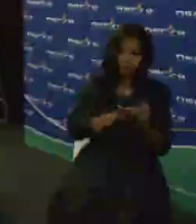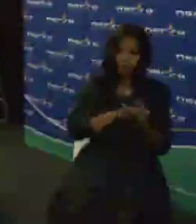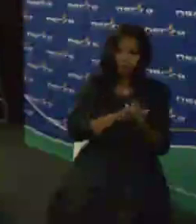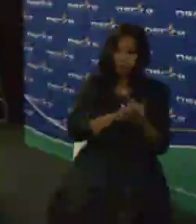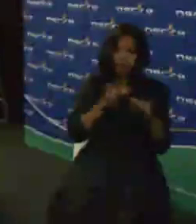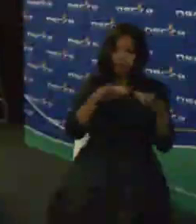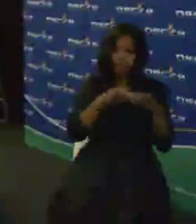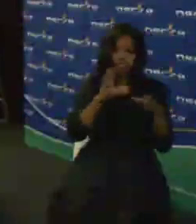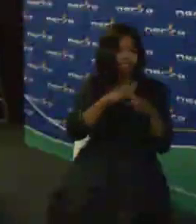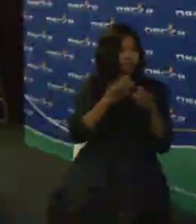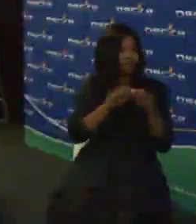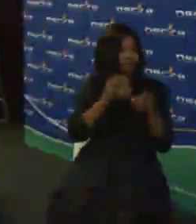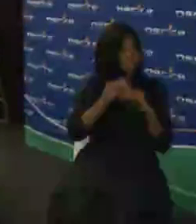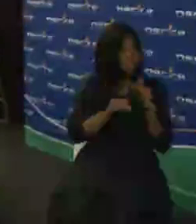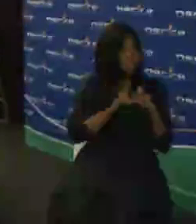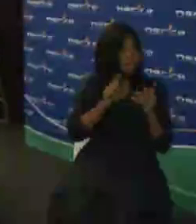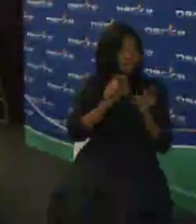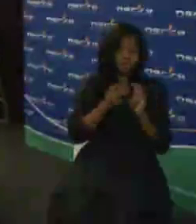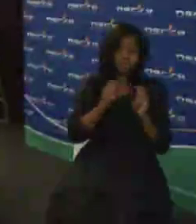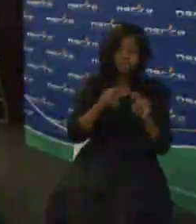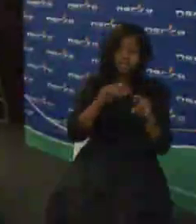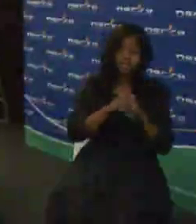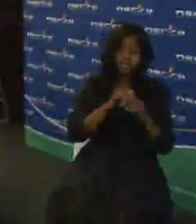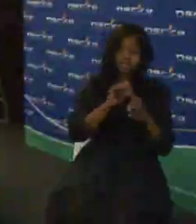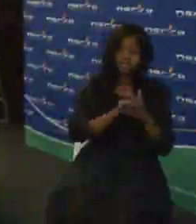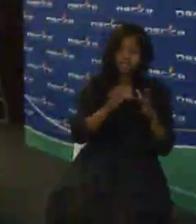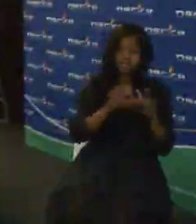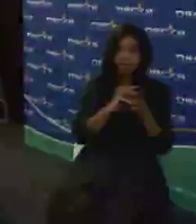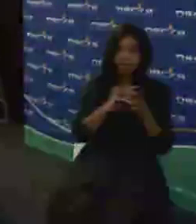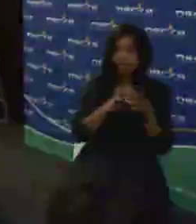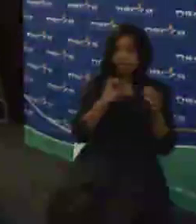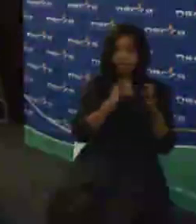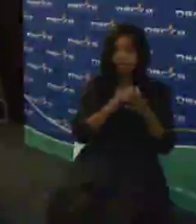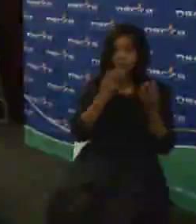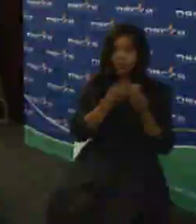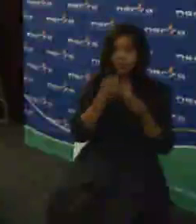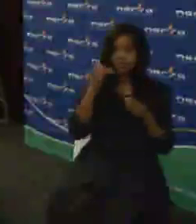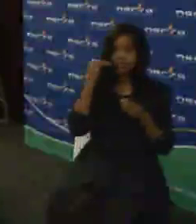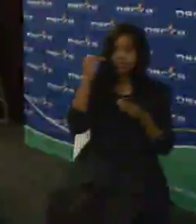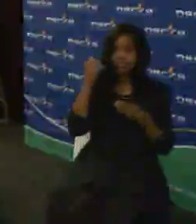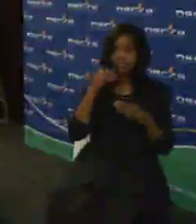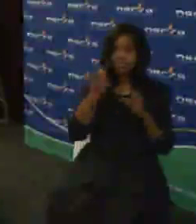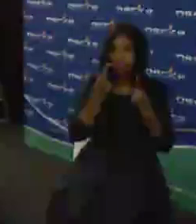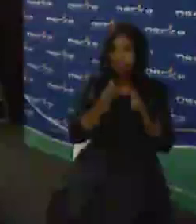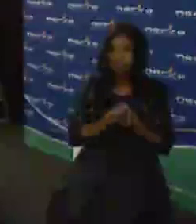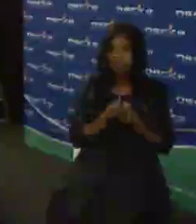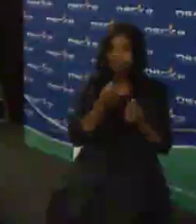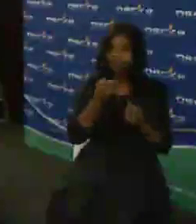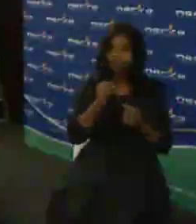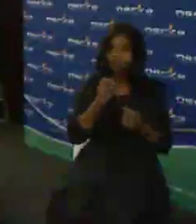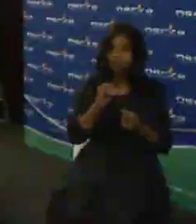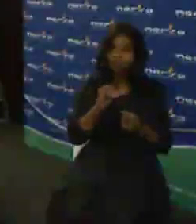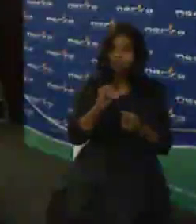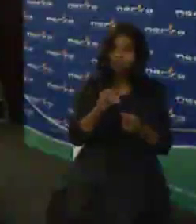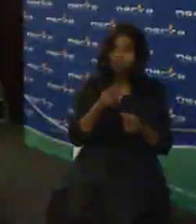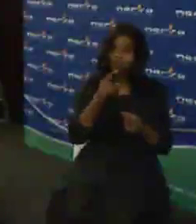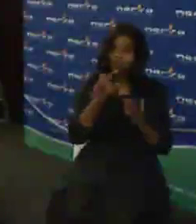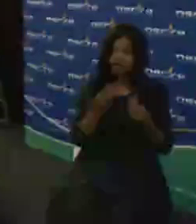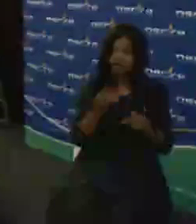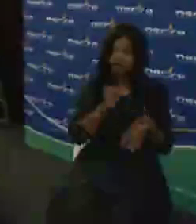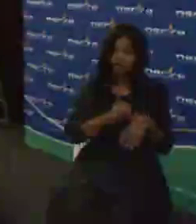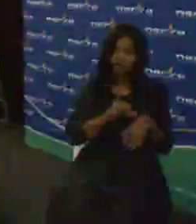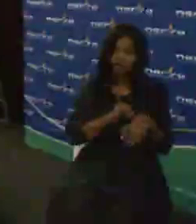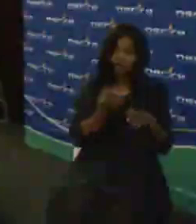changes, and therefore taking into regard also the marginal cost. Therefore, we have a situation